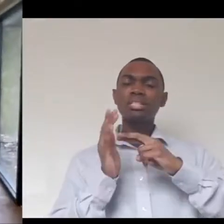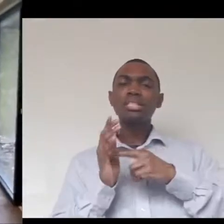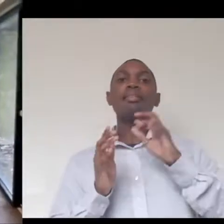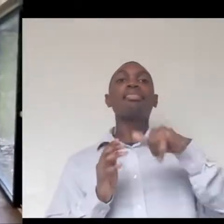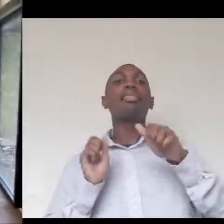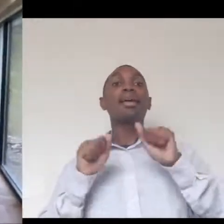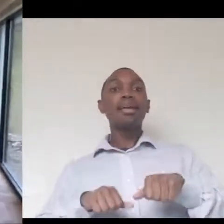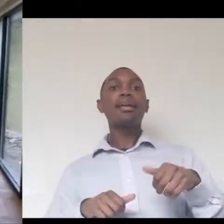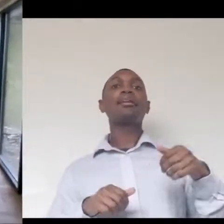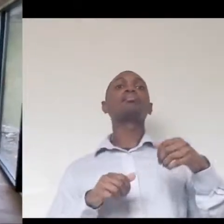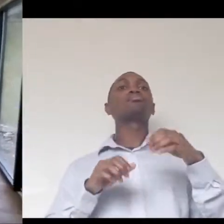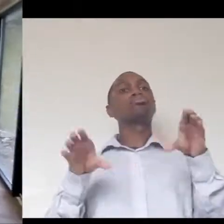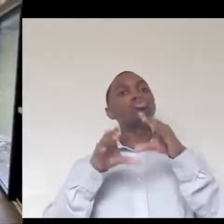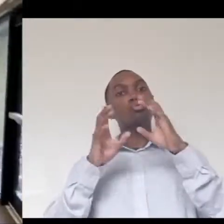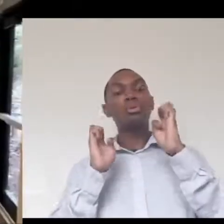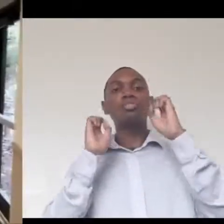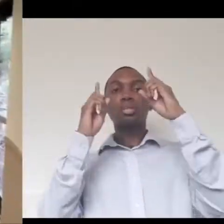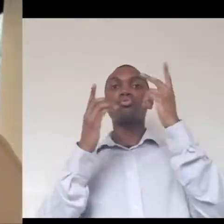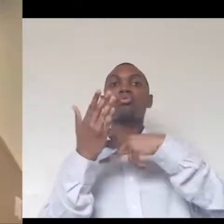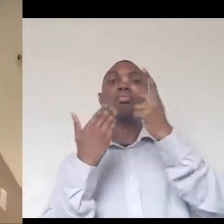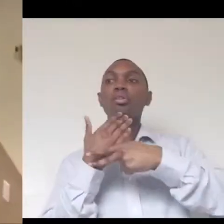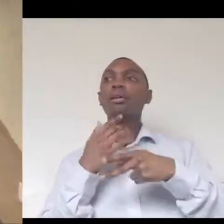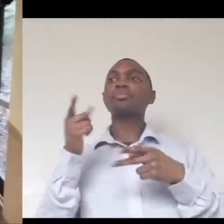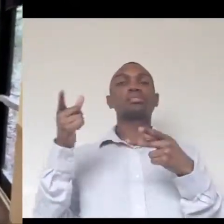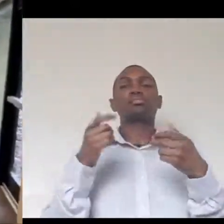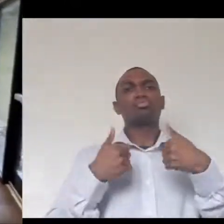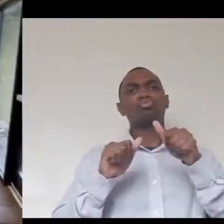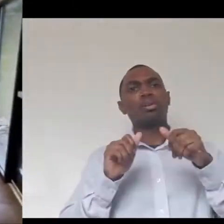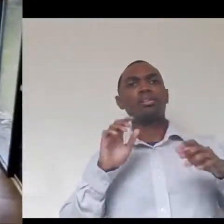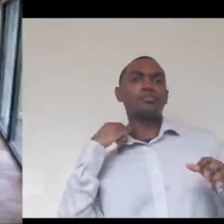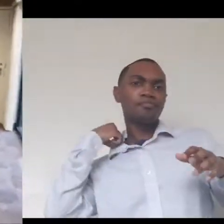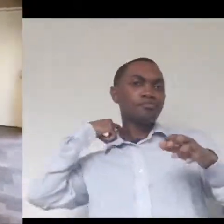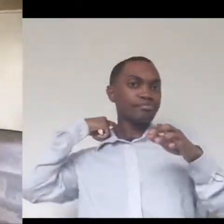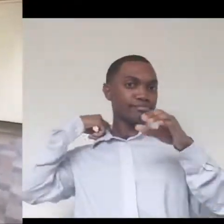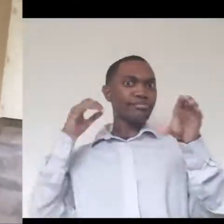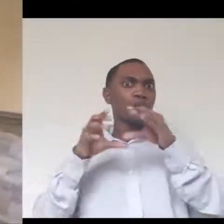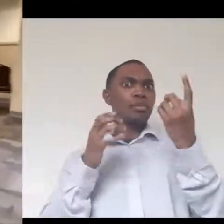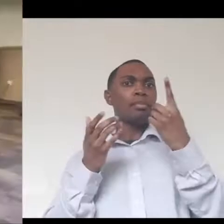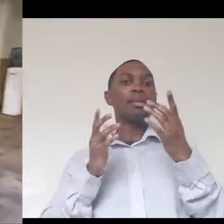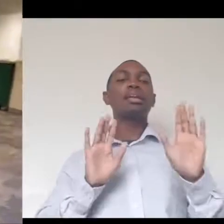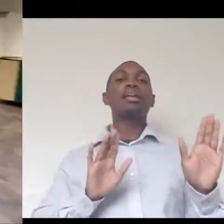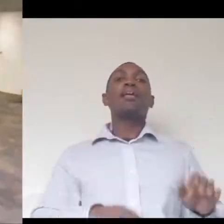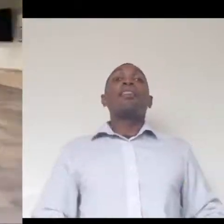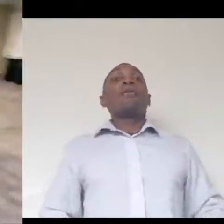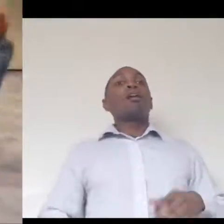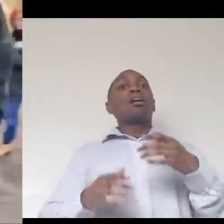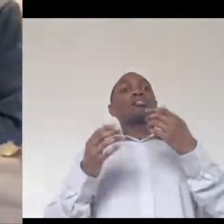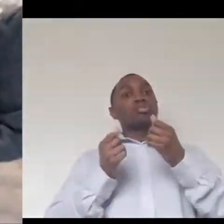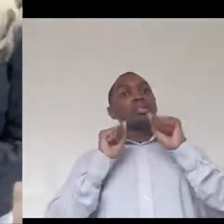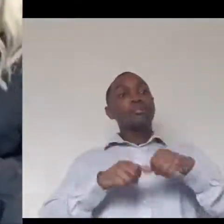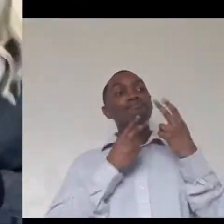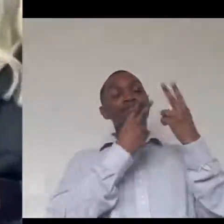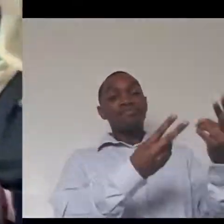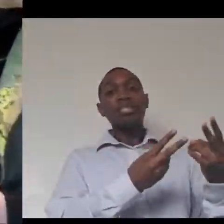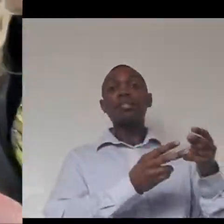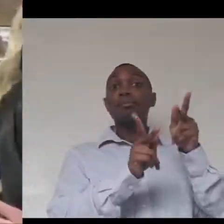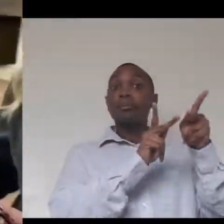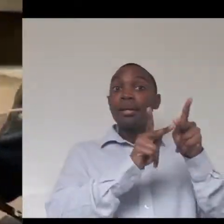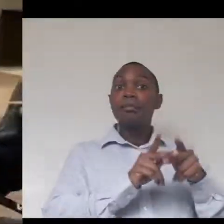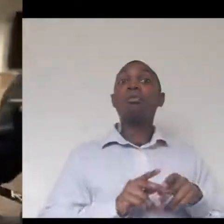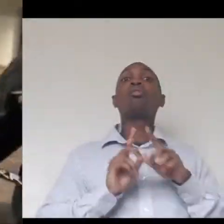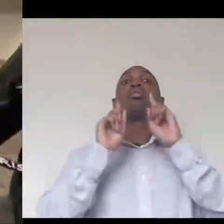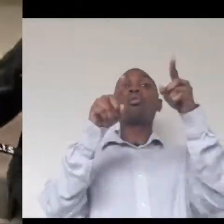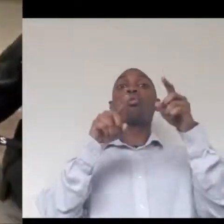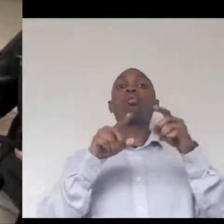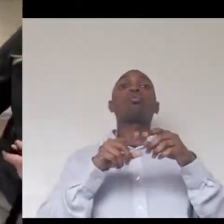well, she's not doing the talking, it's usually one of us doing the talking, guests, and she'll go to schools, visit kids in their gymnasiums,